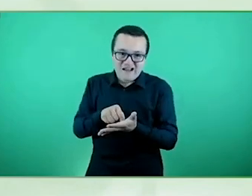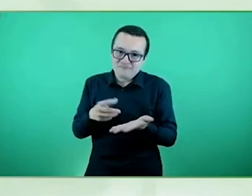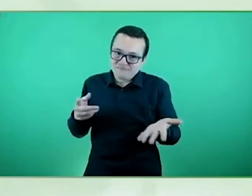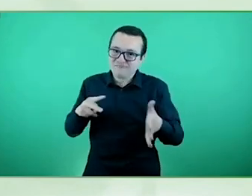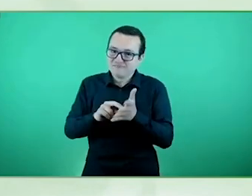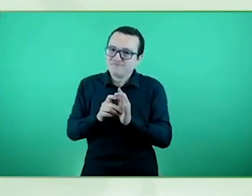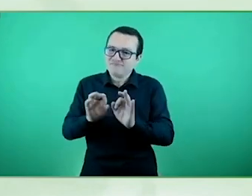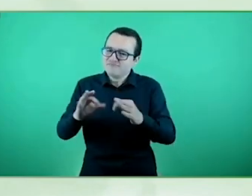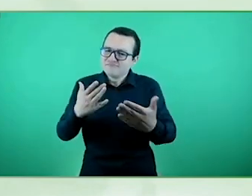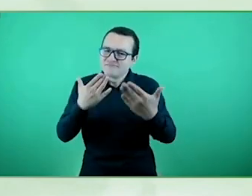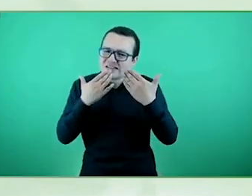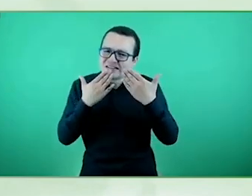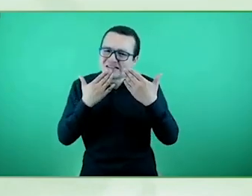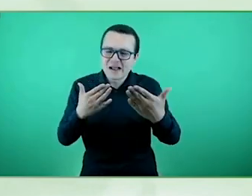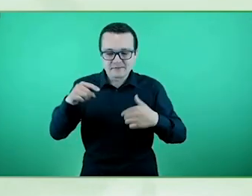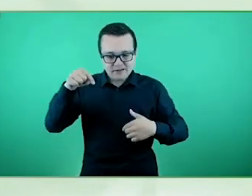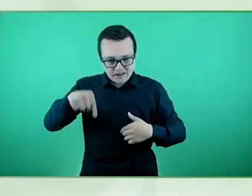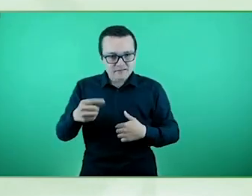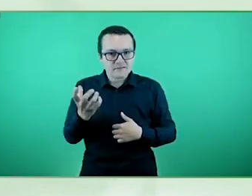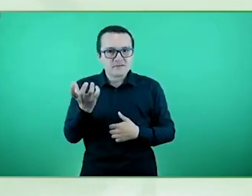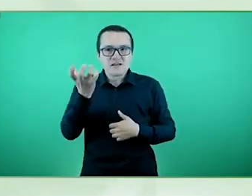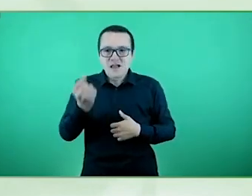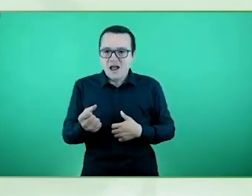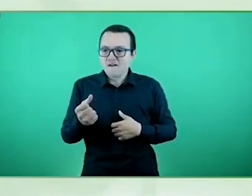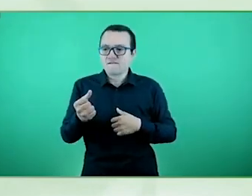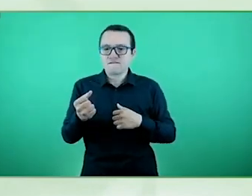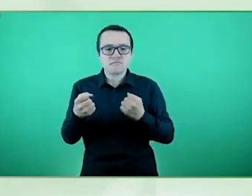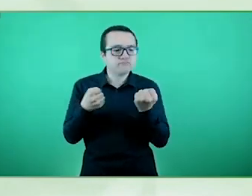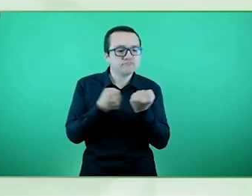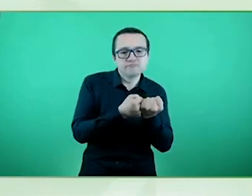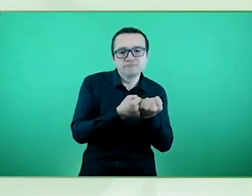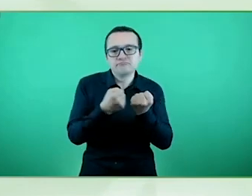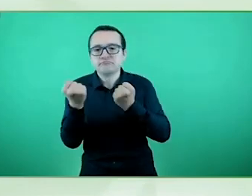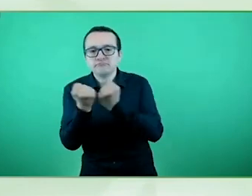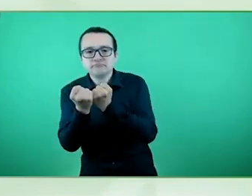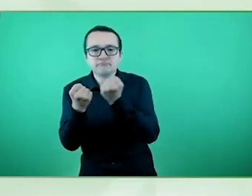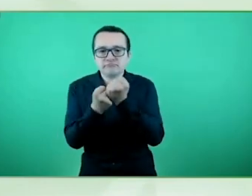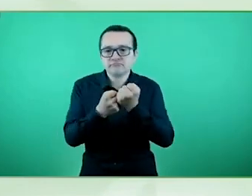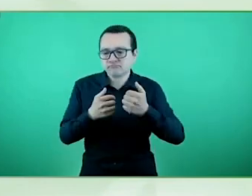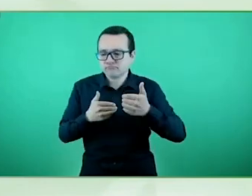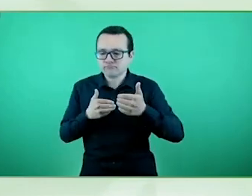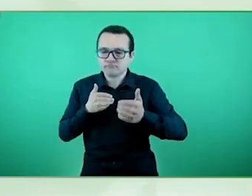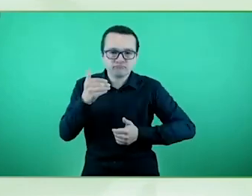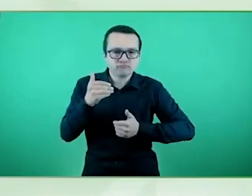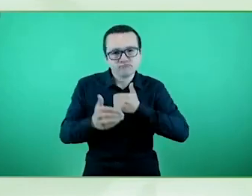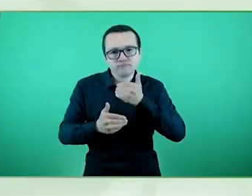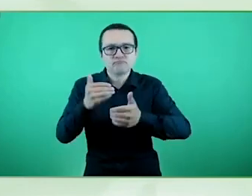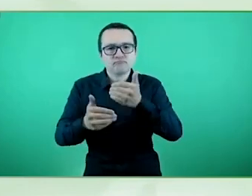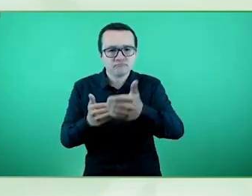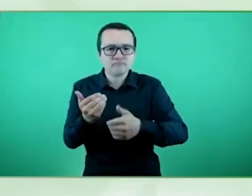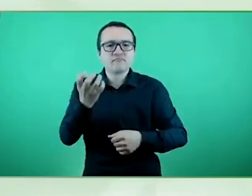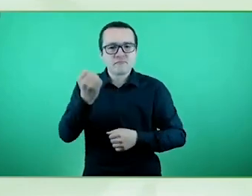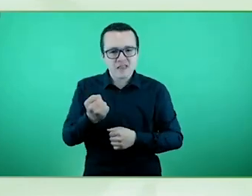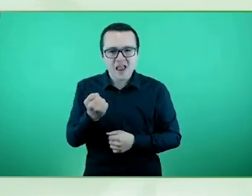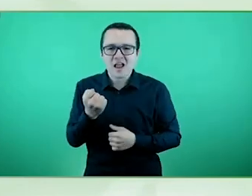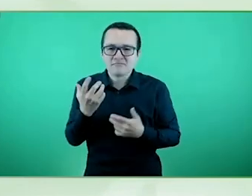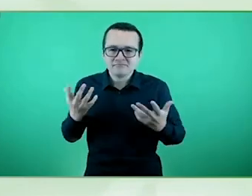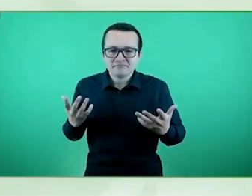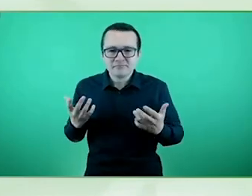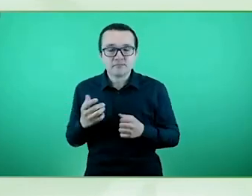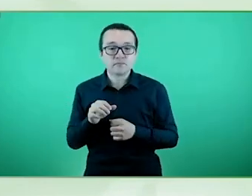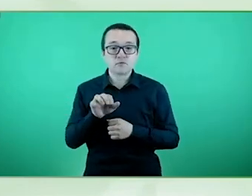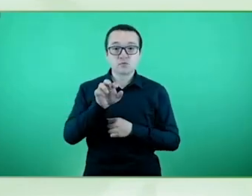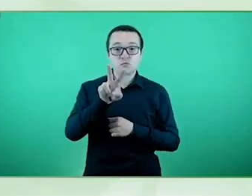existing cooperation. We have had, unfortunately, two hybrid conferences